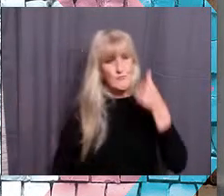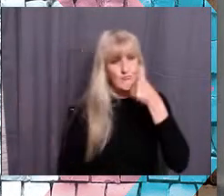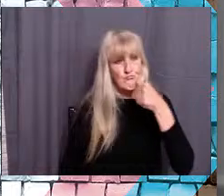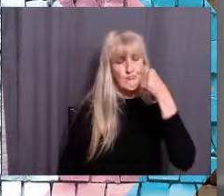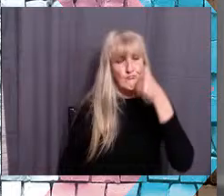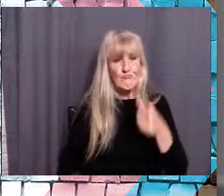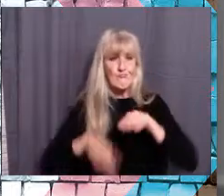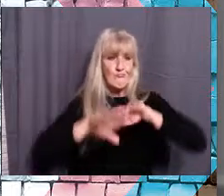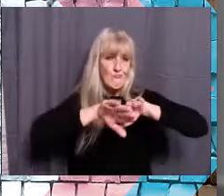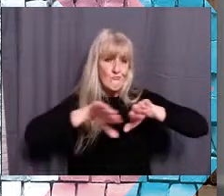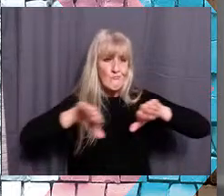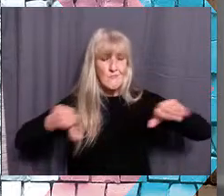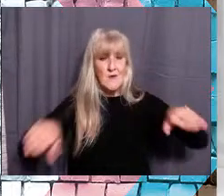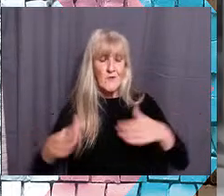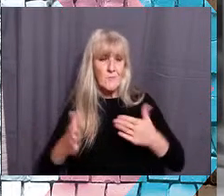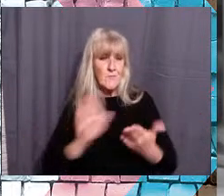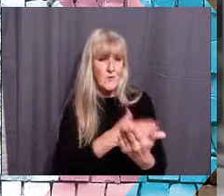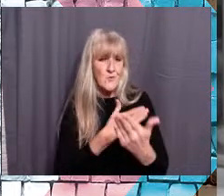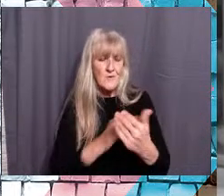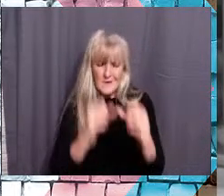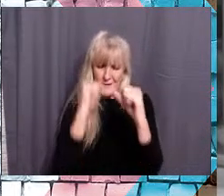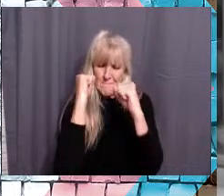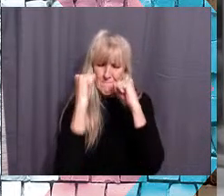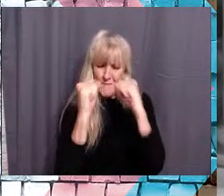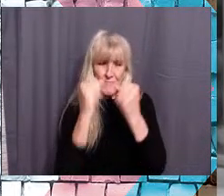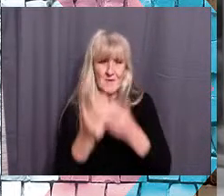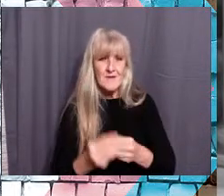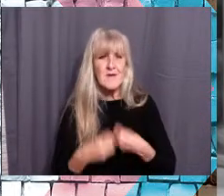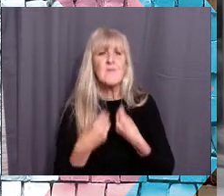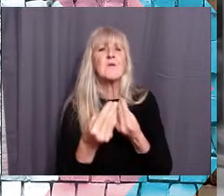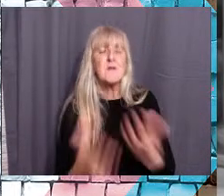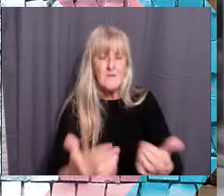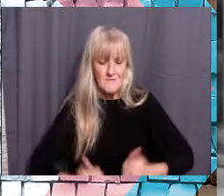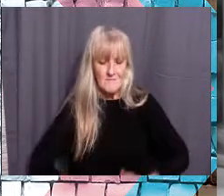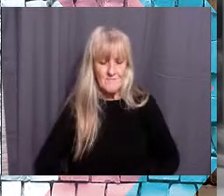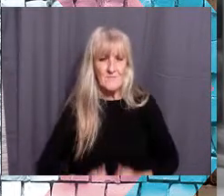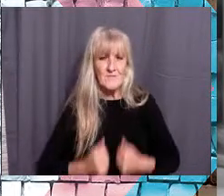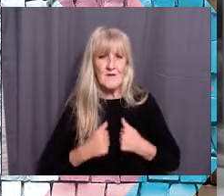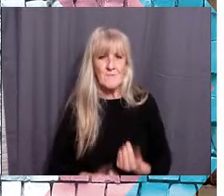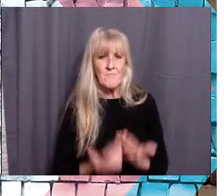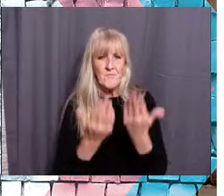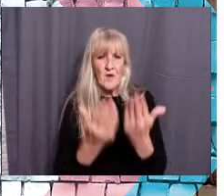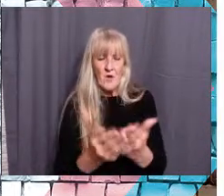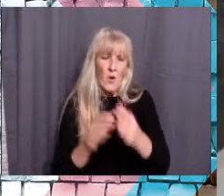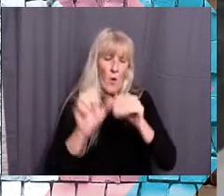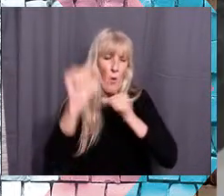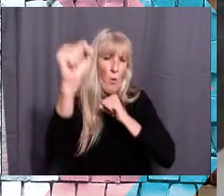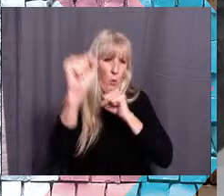Music's pumping, it will give you new life.